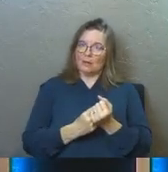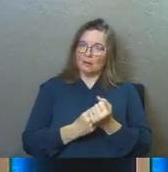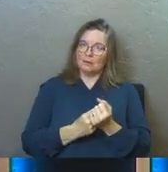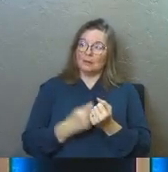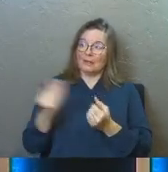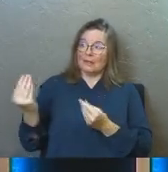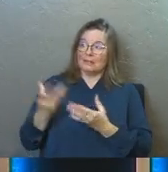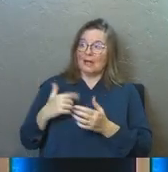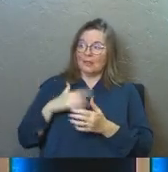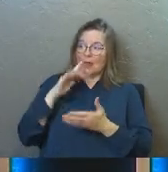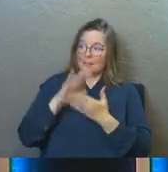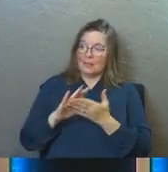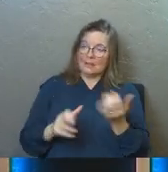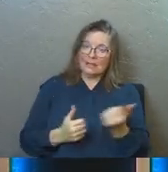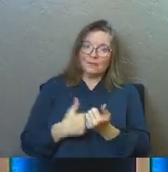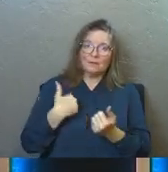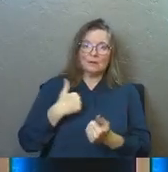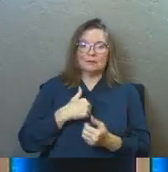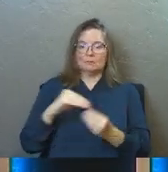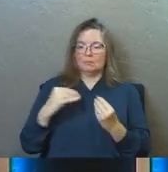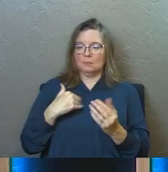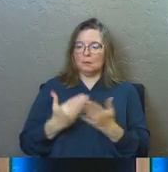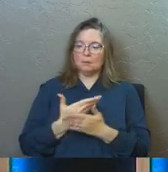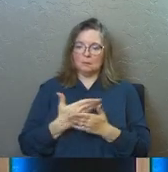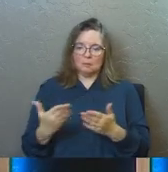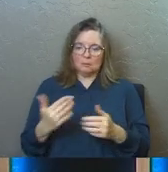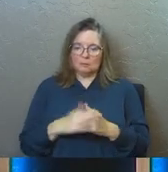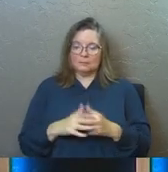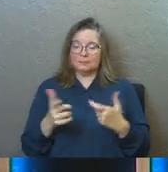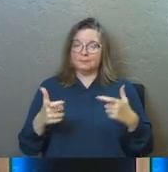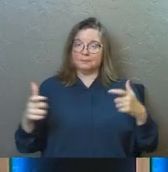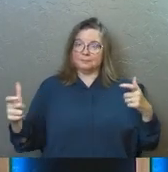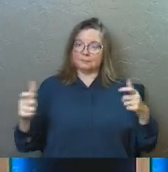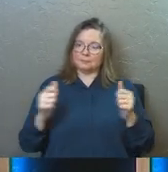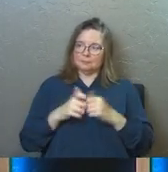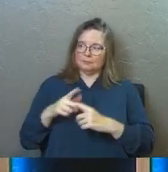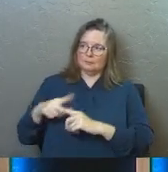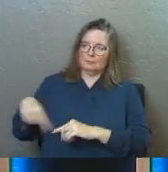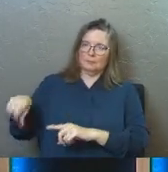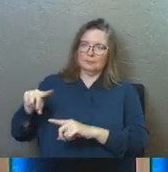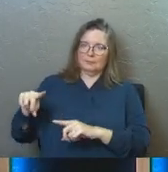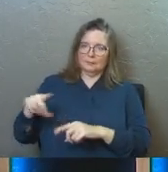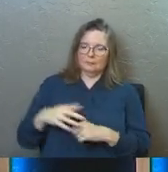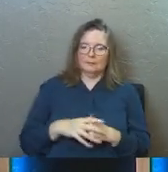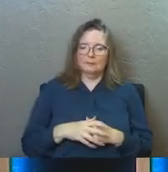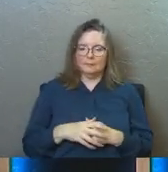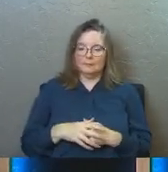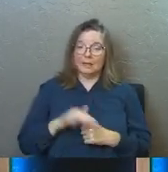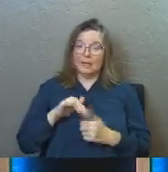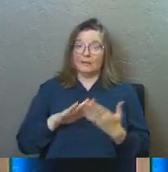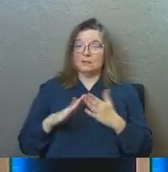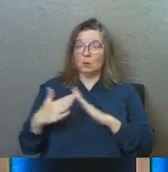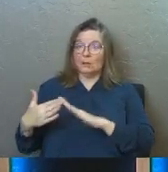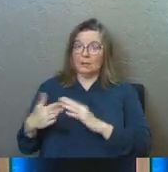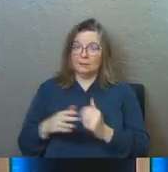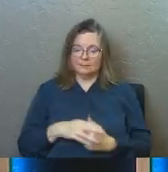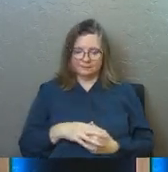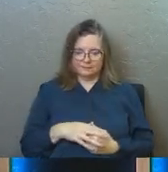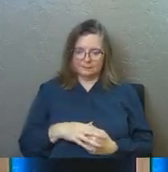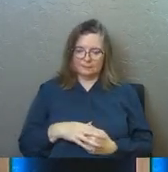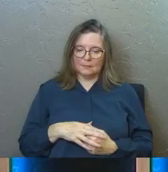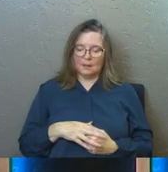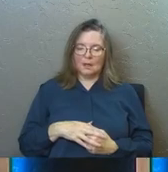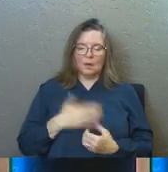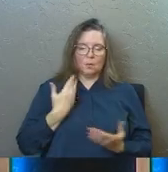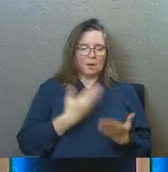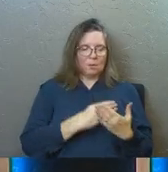right? They tell us how they believe in us. They teach us new things. We get to grow with them in this community. And